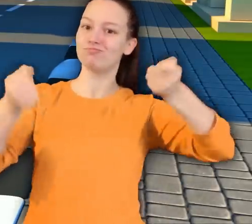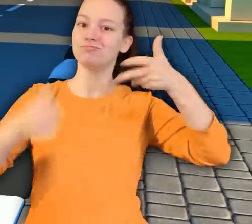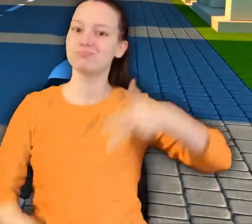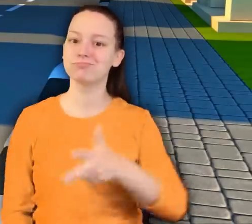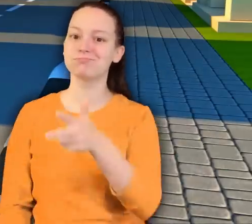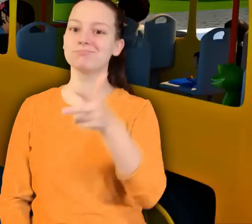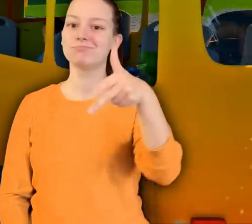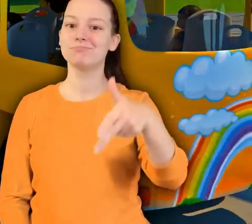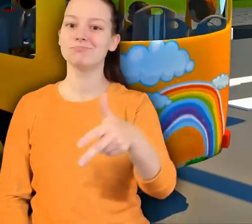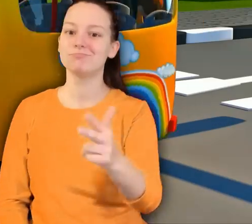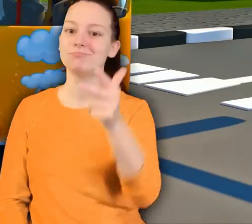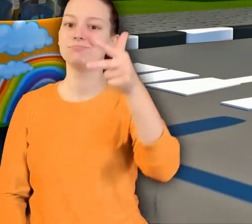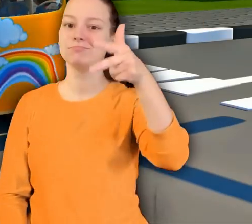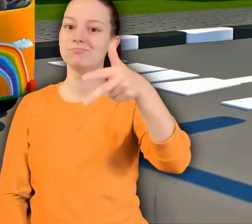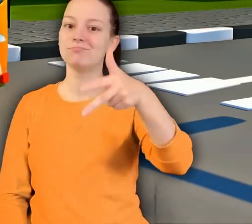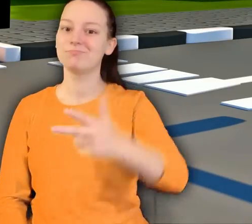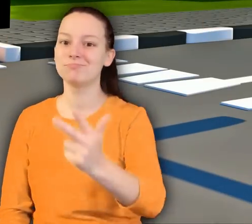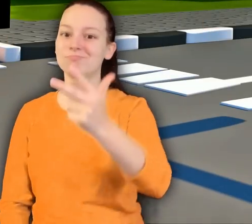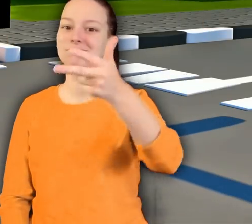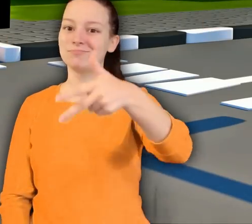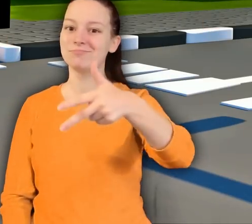through the town